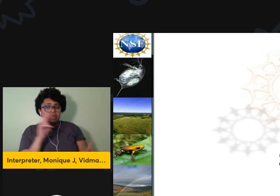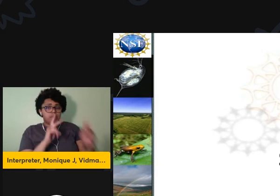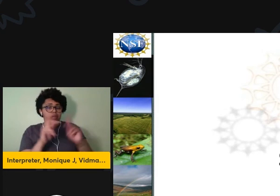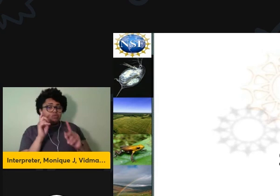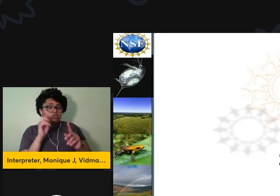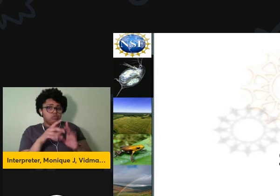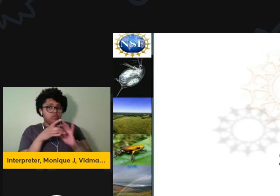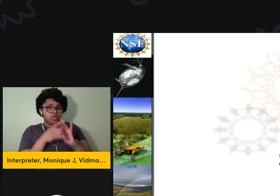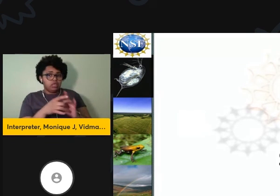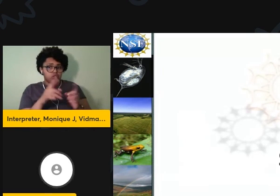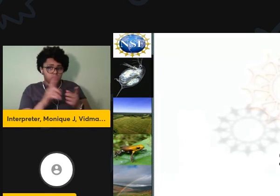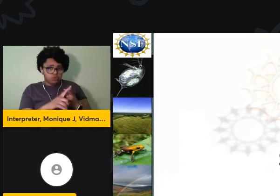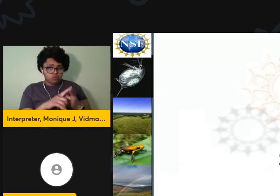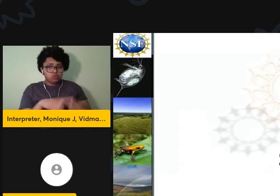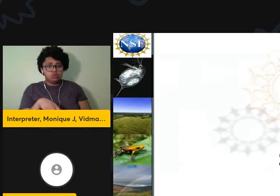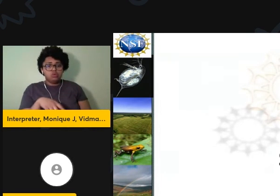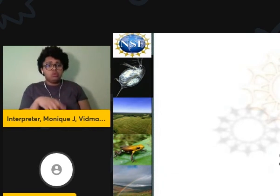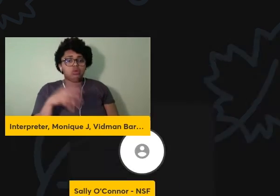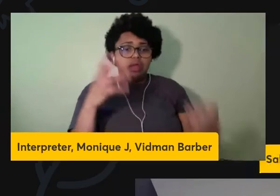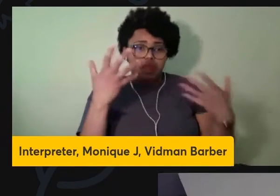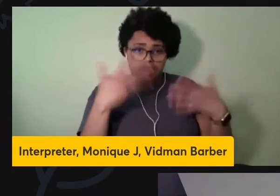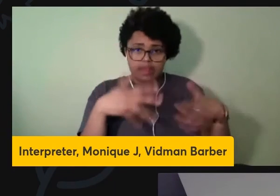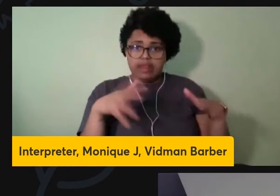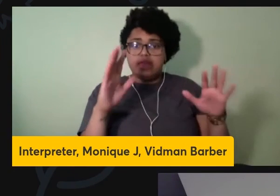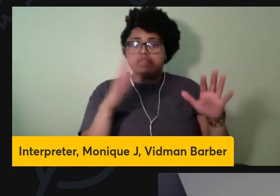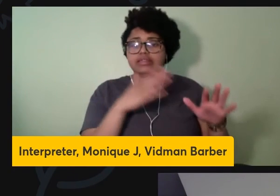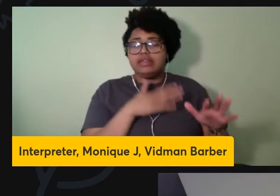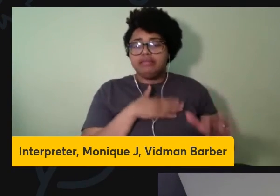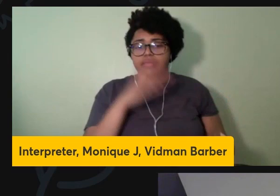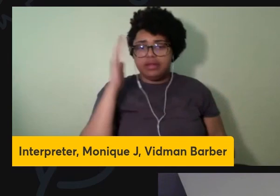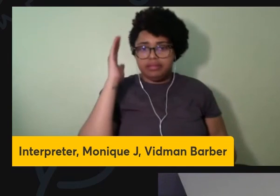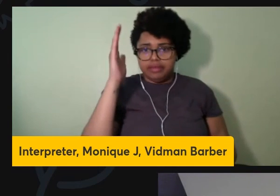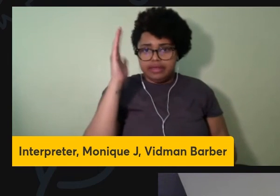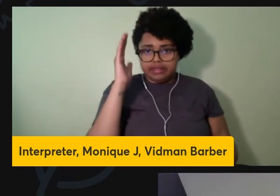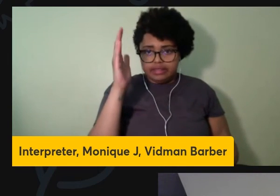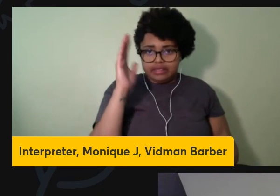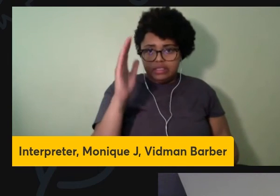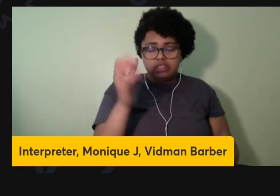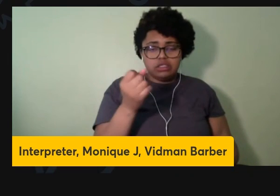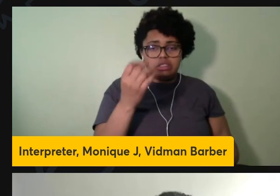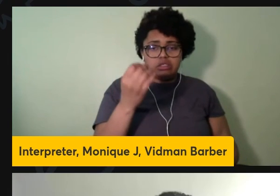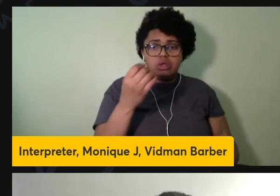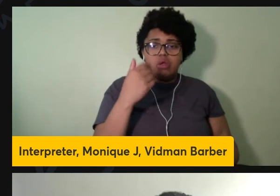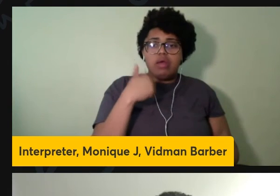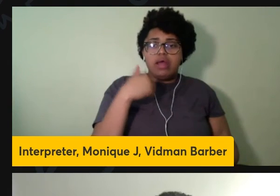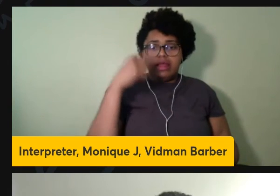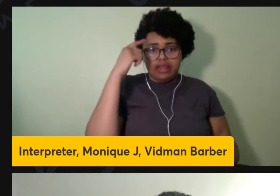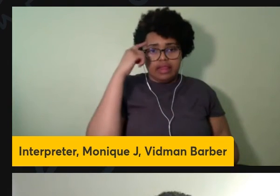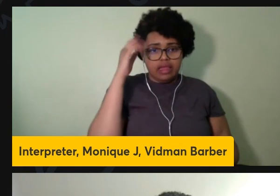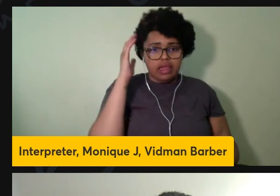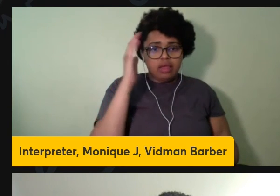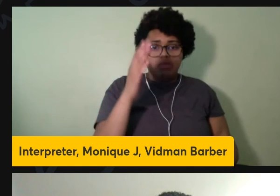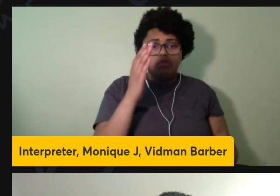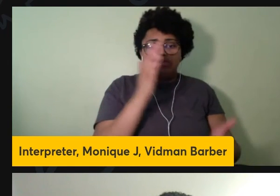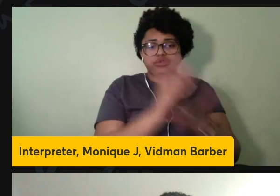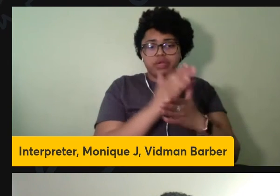to. And that's the end of my presentations. I think I'm gonna